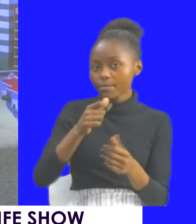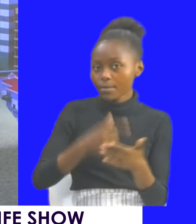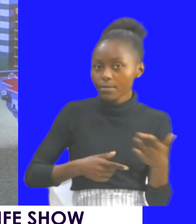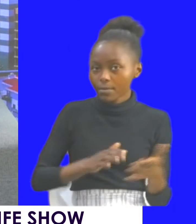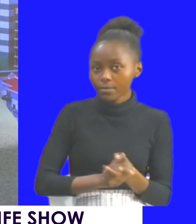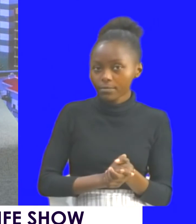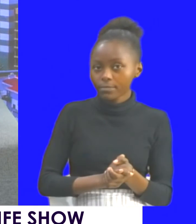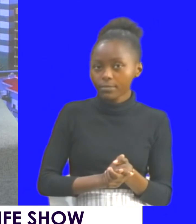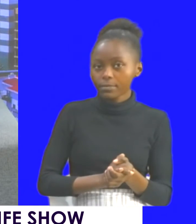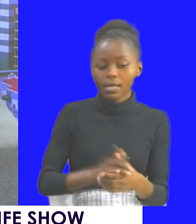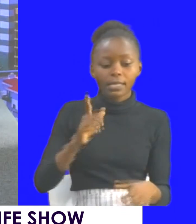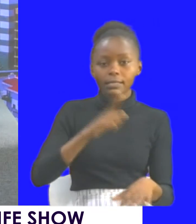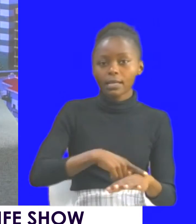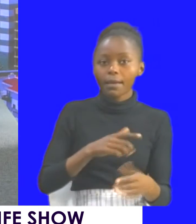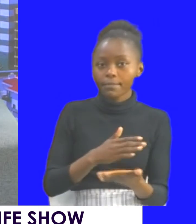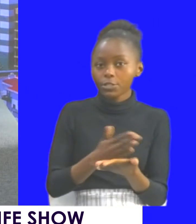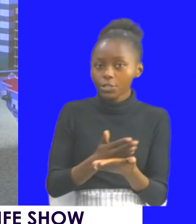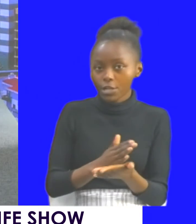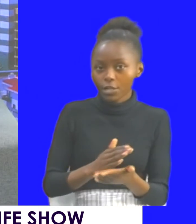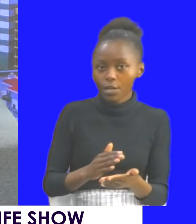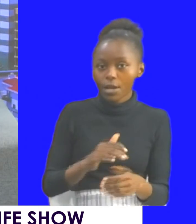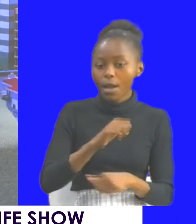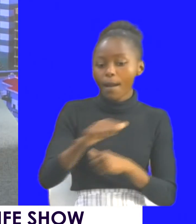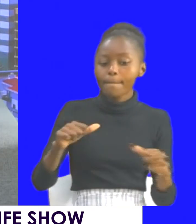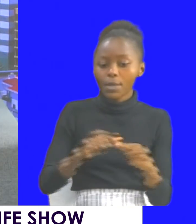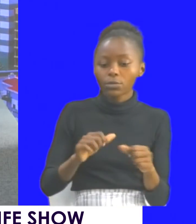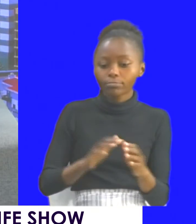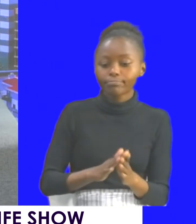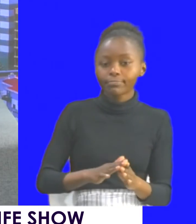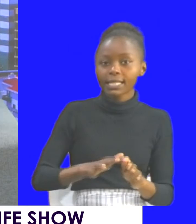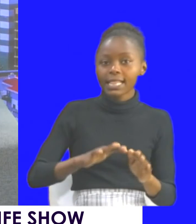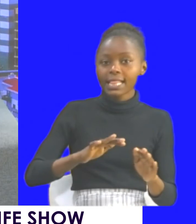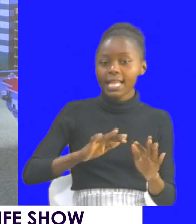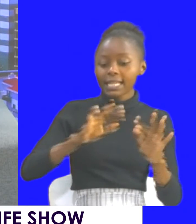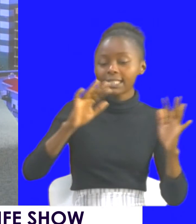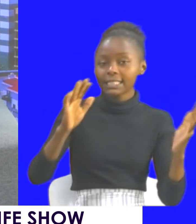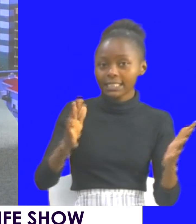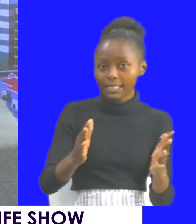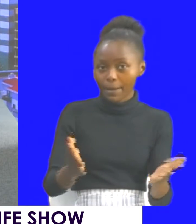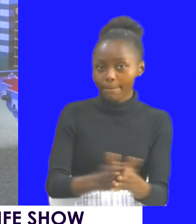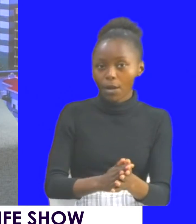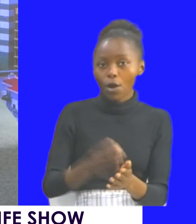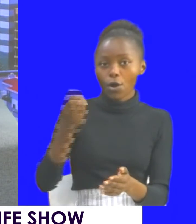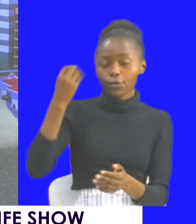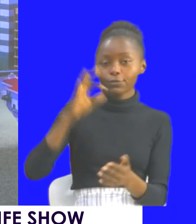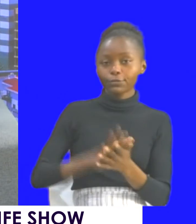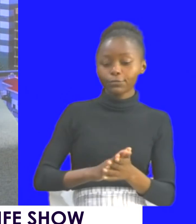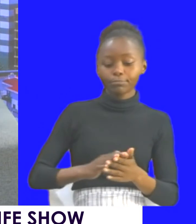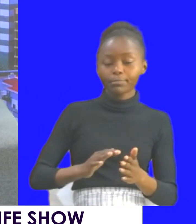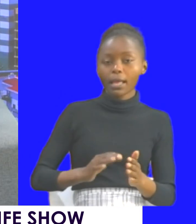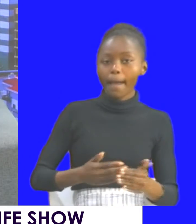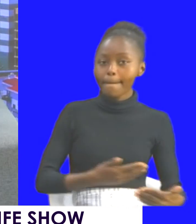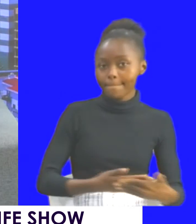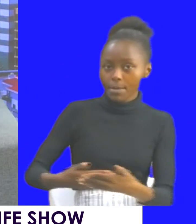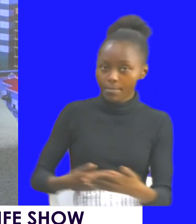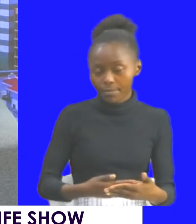sharing about the shape of a fetus. It is like the shape of an ear. It is in what you hear. It